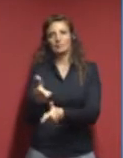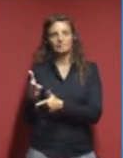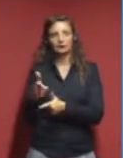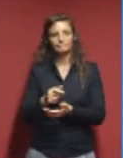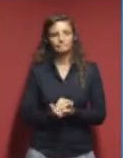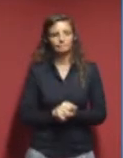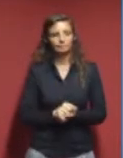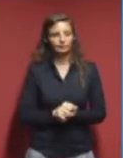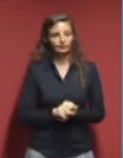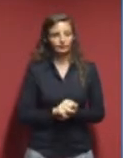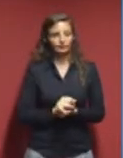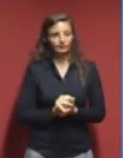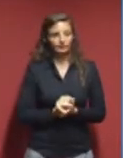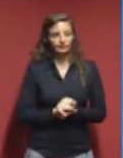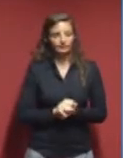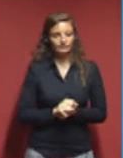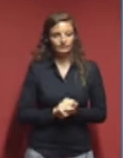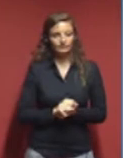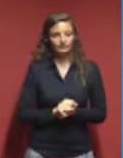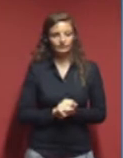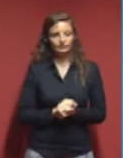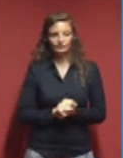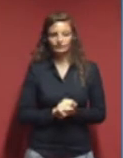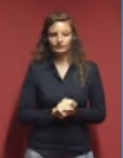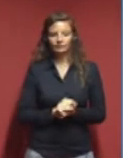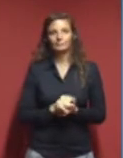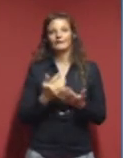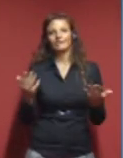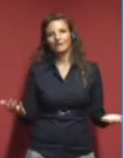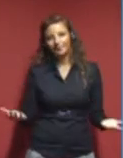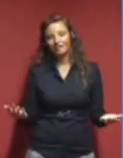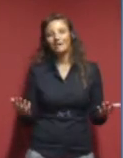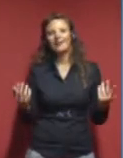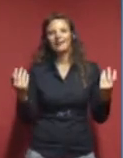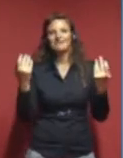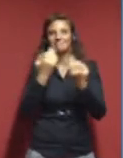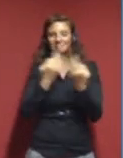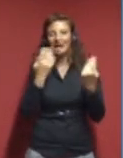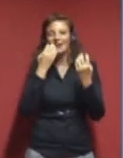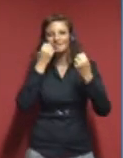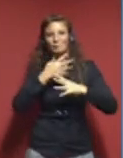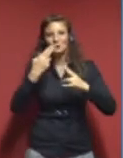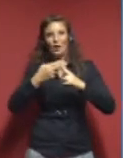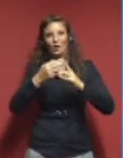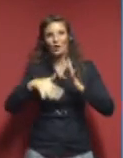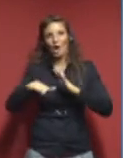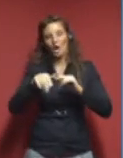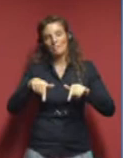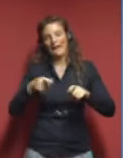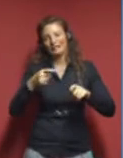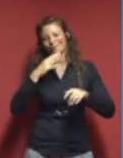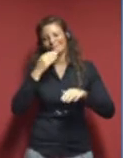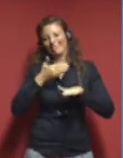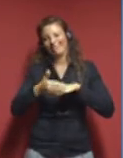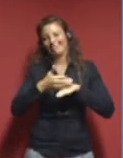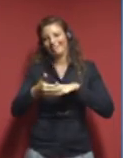What's up, Rome? How's everybody doing? It's late in the day, so I'm trying to speed it up a little